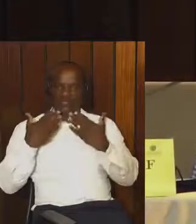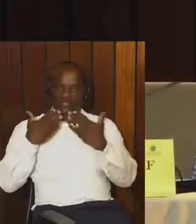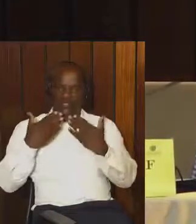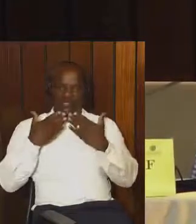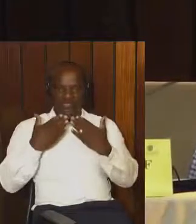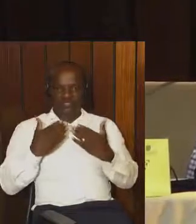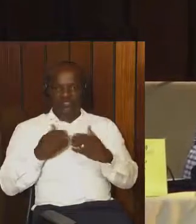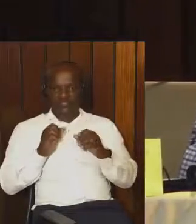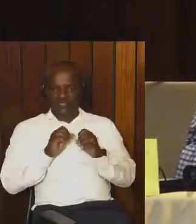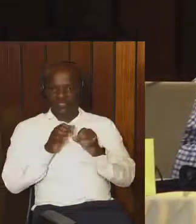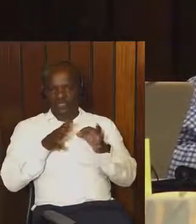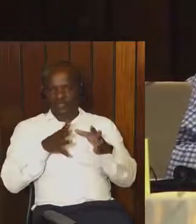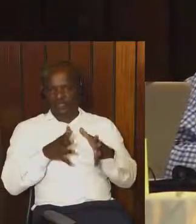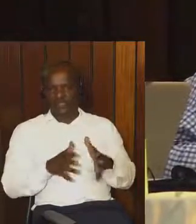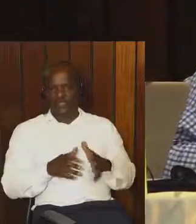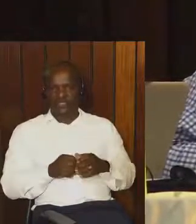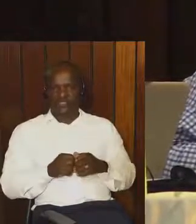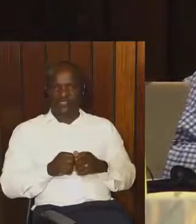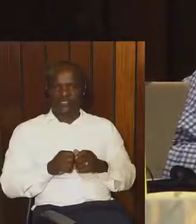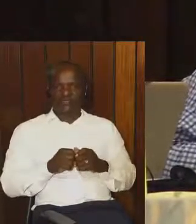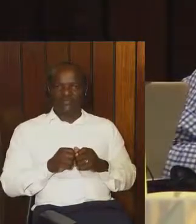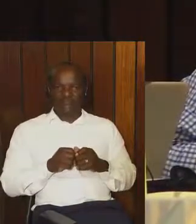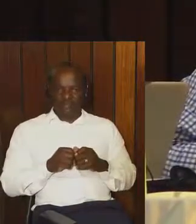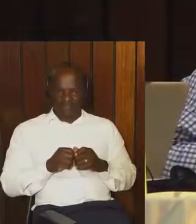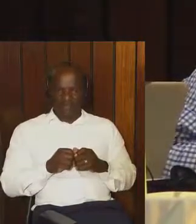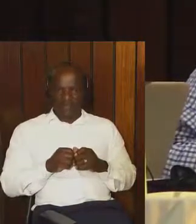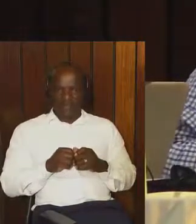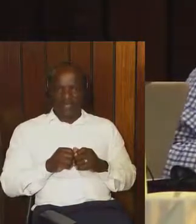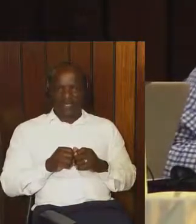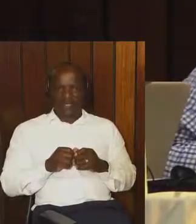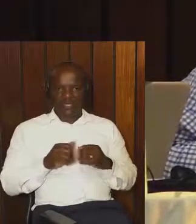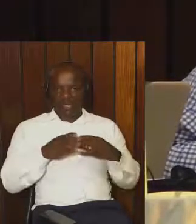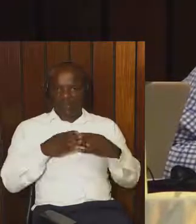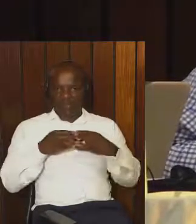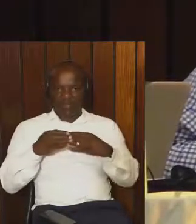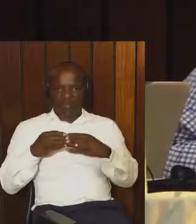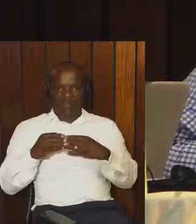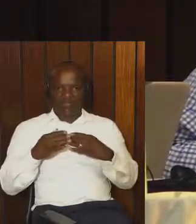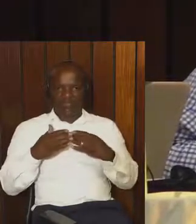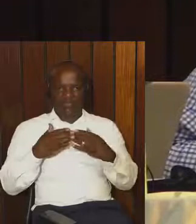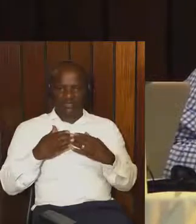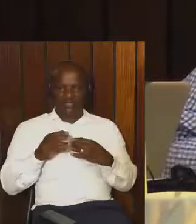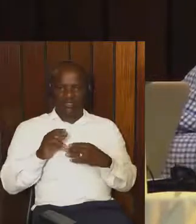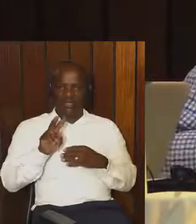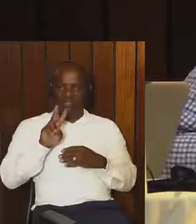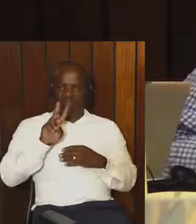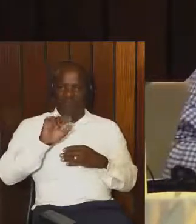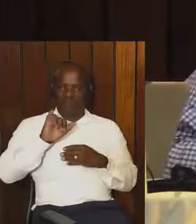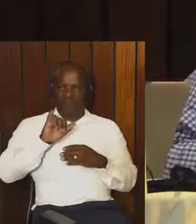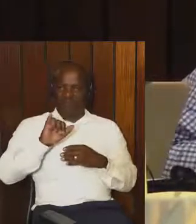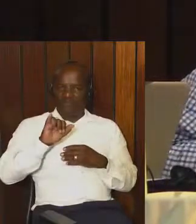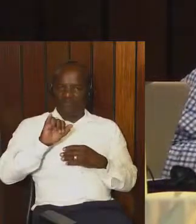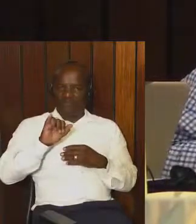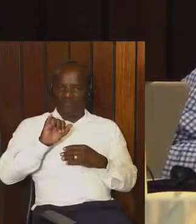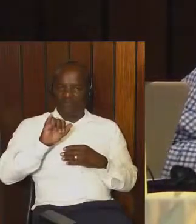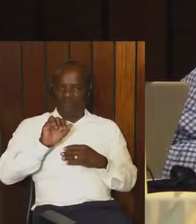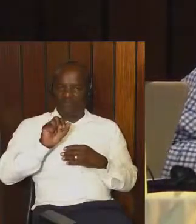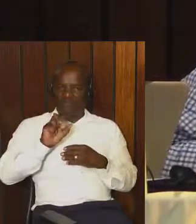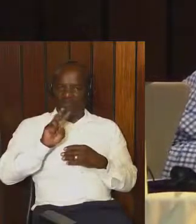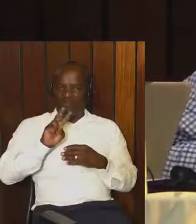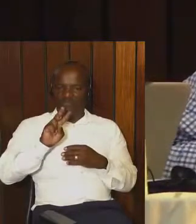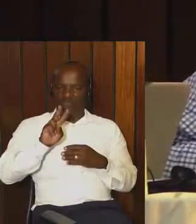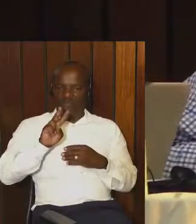much, Chairperson and esteemed members. My name is Vusi Sibanyoni. I'm from